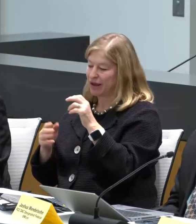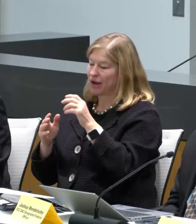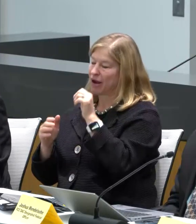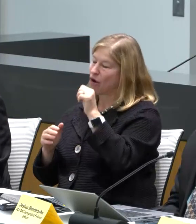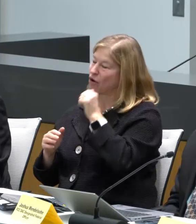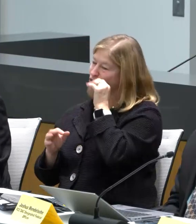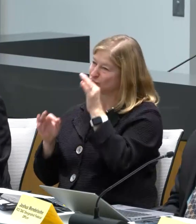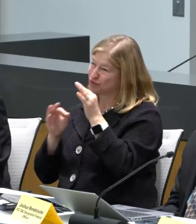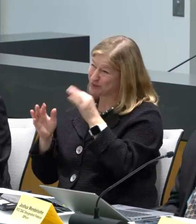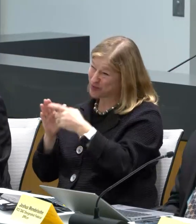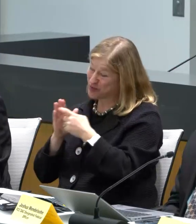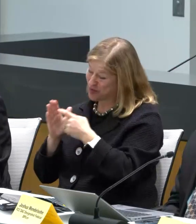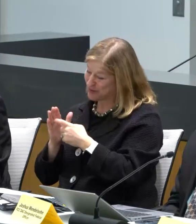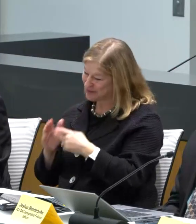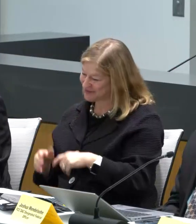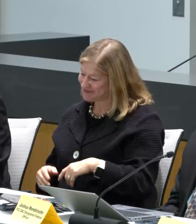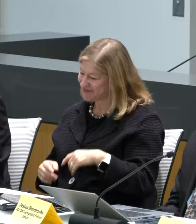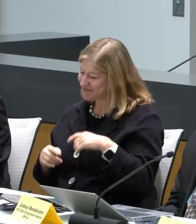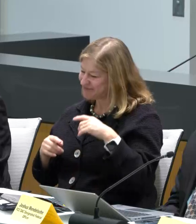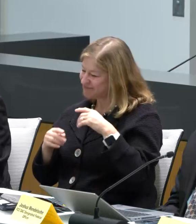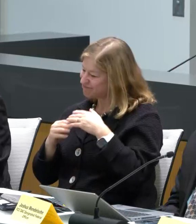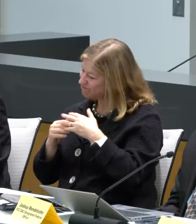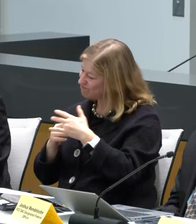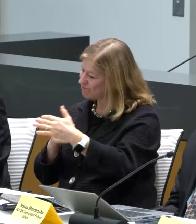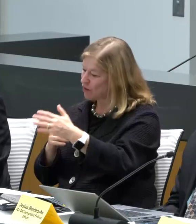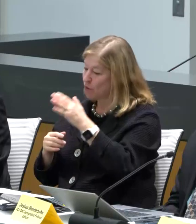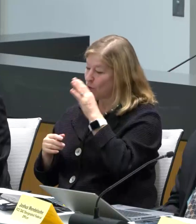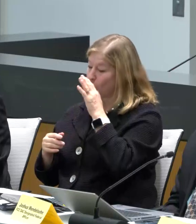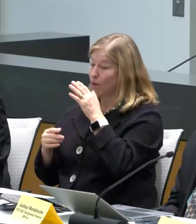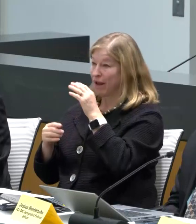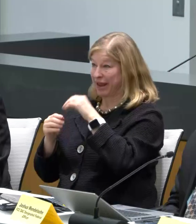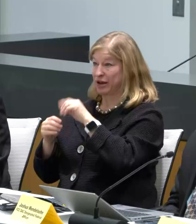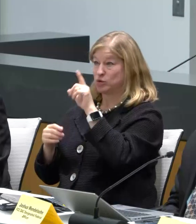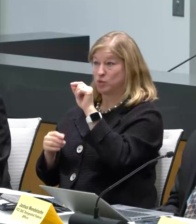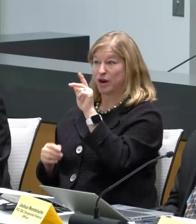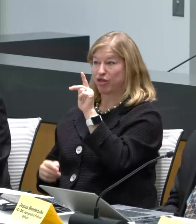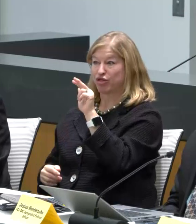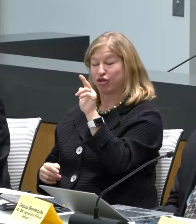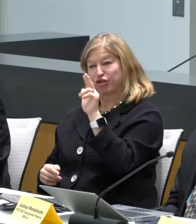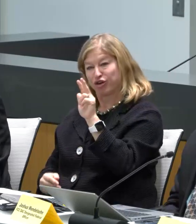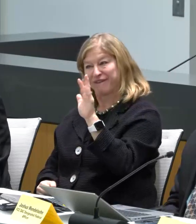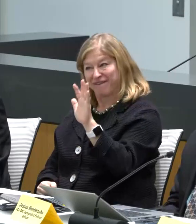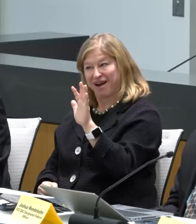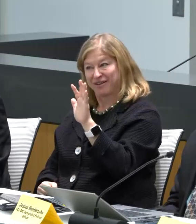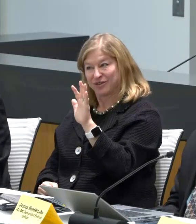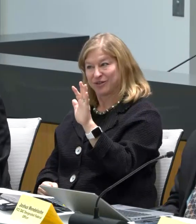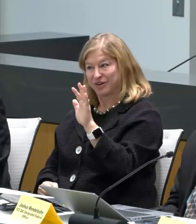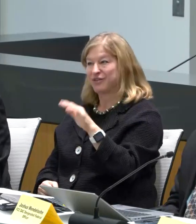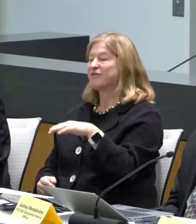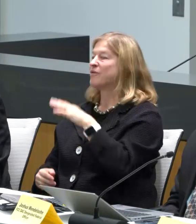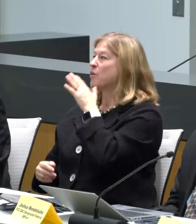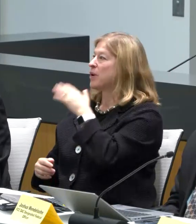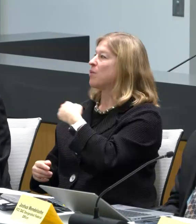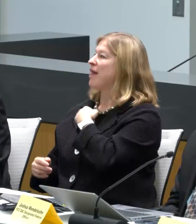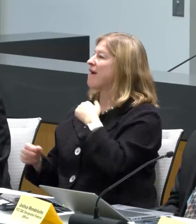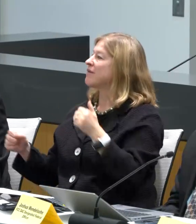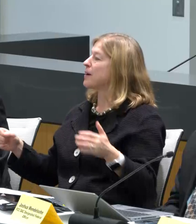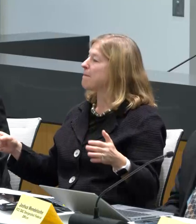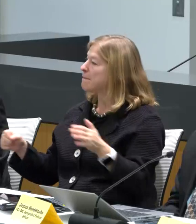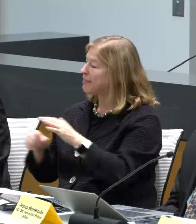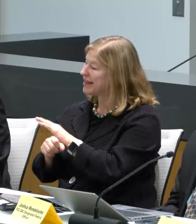This report and order works to phase in the audio description requirements. And in